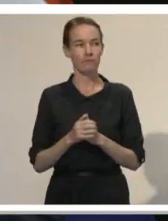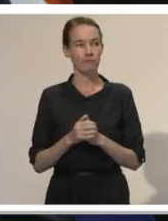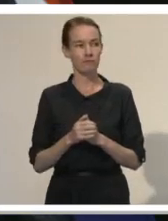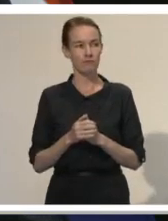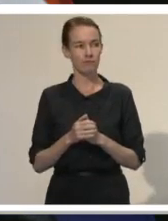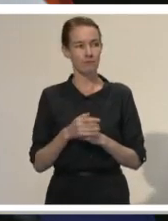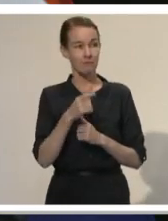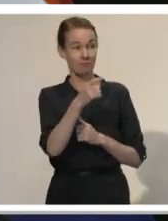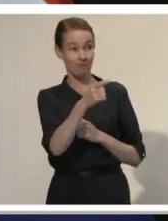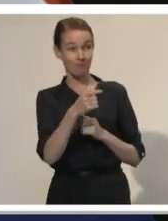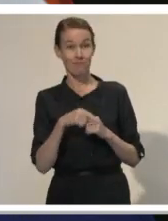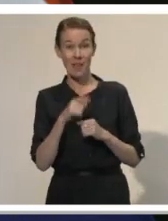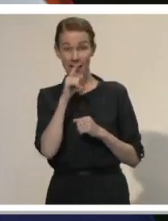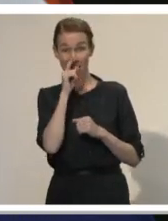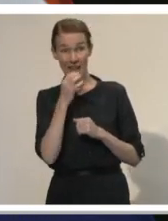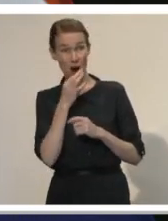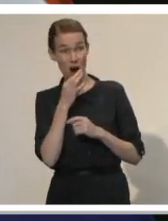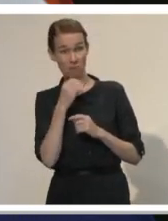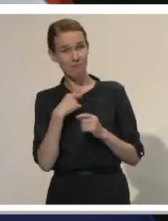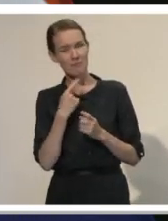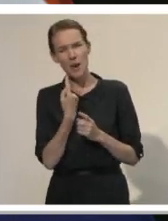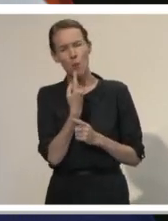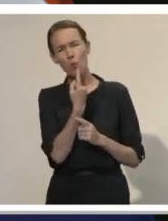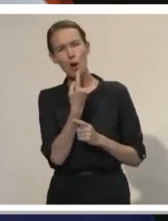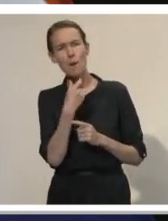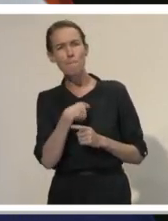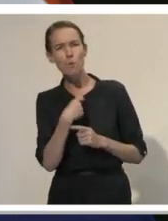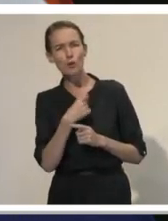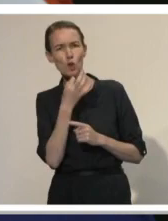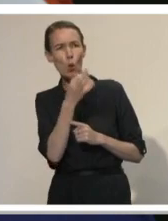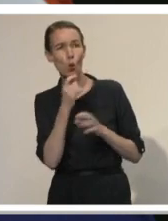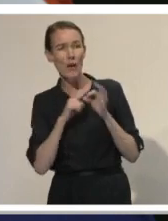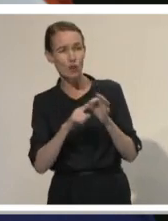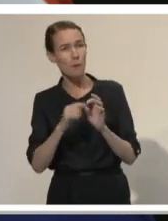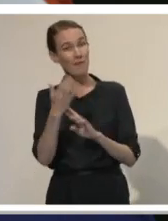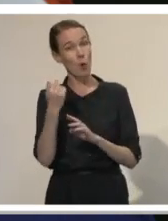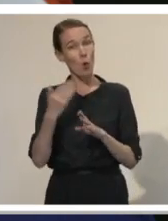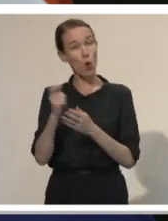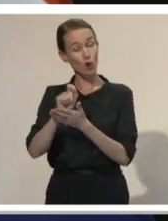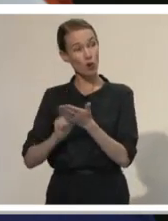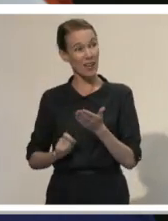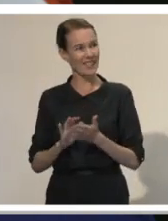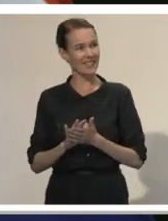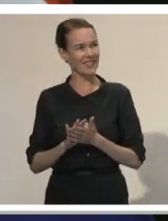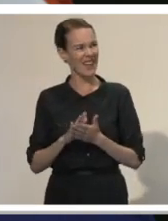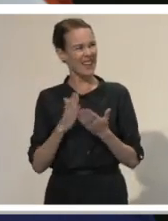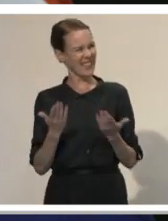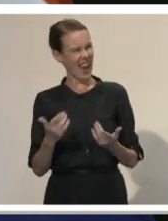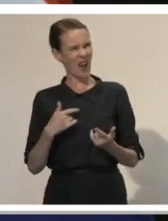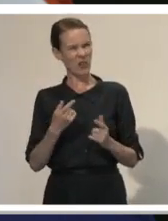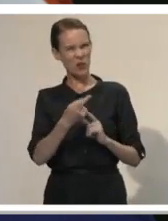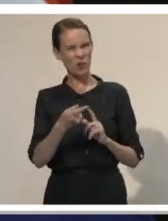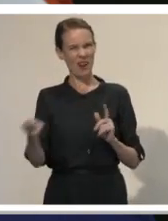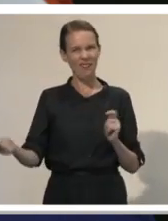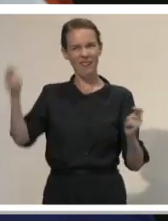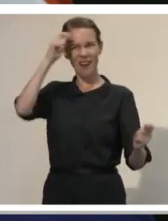A personal question. I know you've been a minister for a while and an MP for a long time, but you were also a journalist once. How bizarre is this, or how hard has it been for you to hear